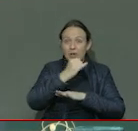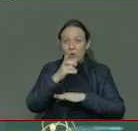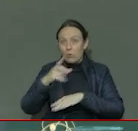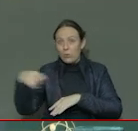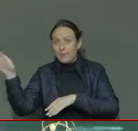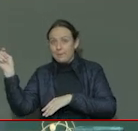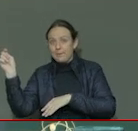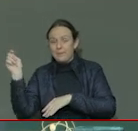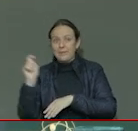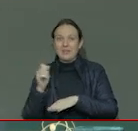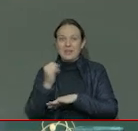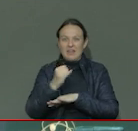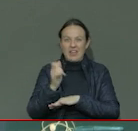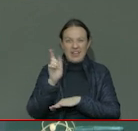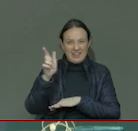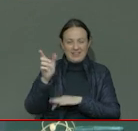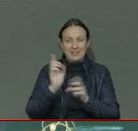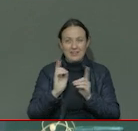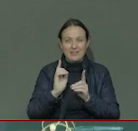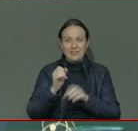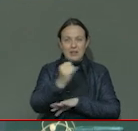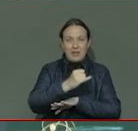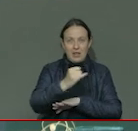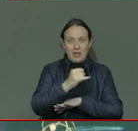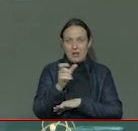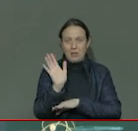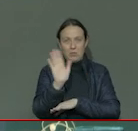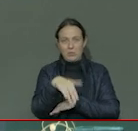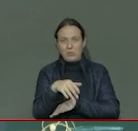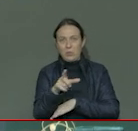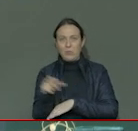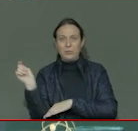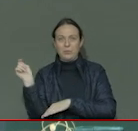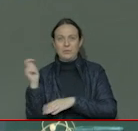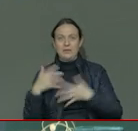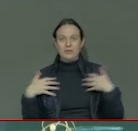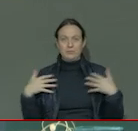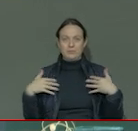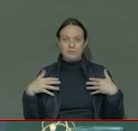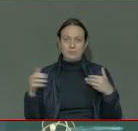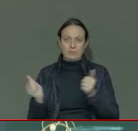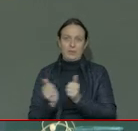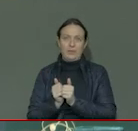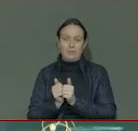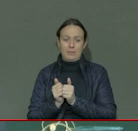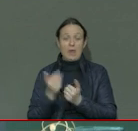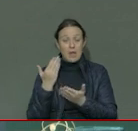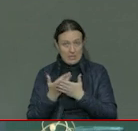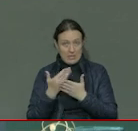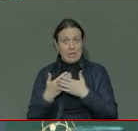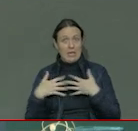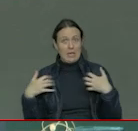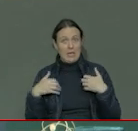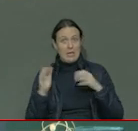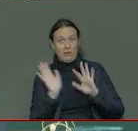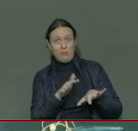the island in detail later. When they leave the island, he takes Richard Parker with him. He could have left Richard Parker, but